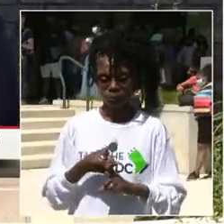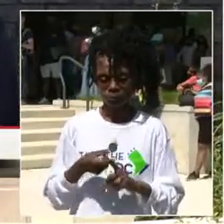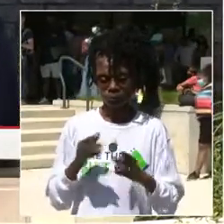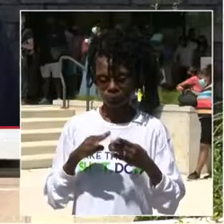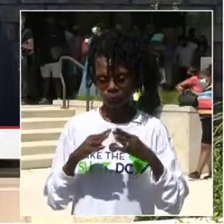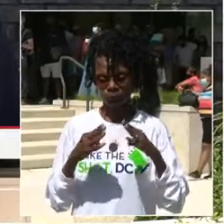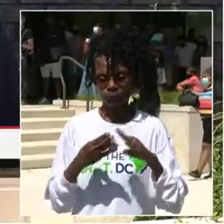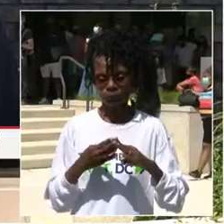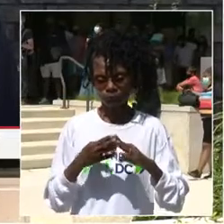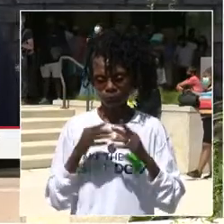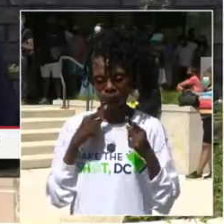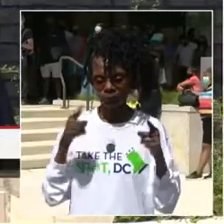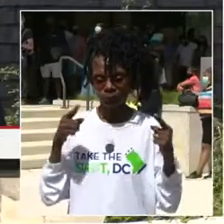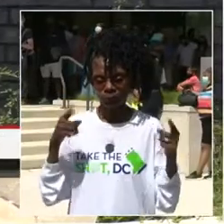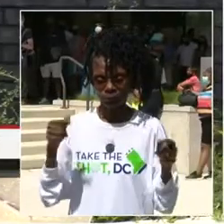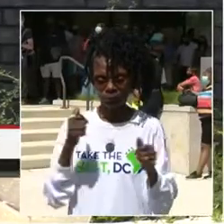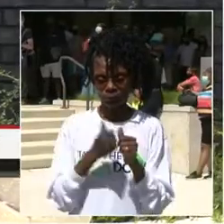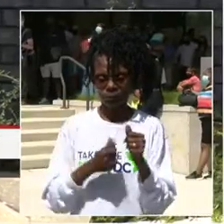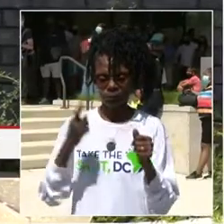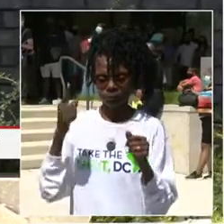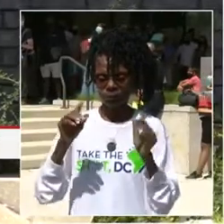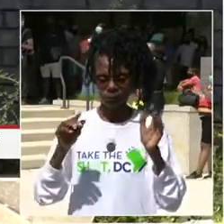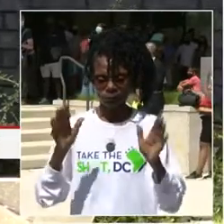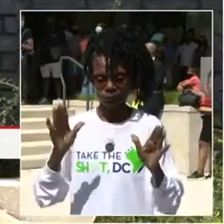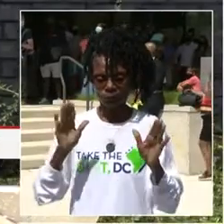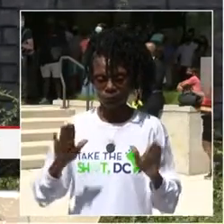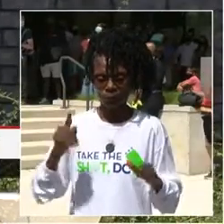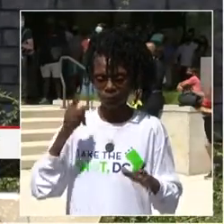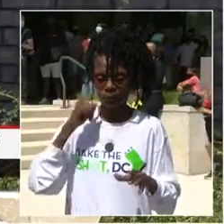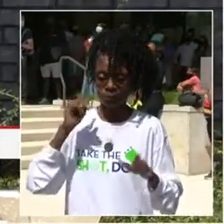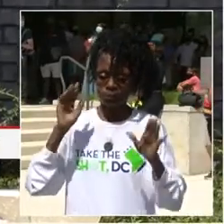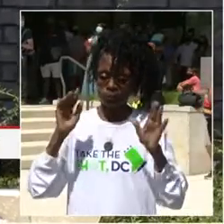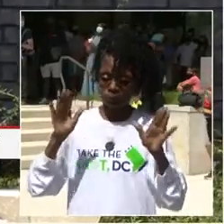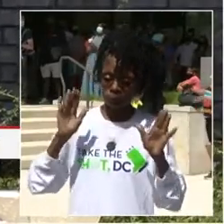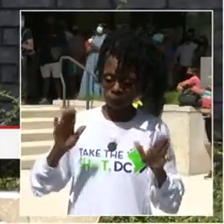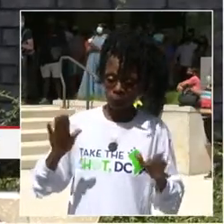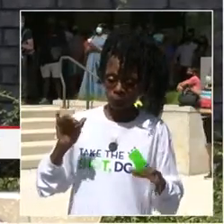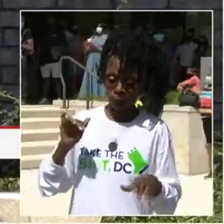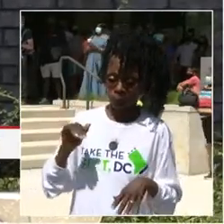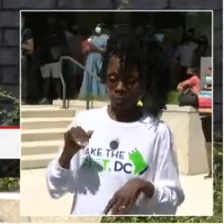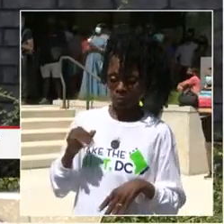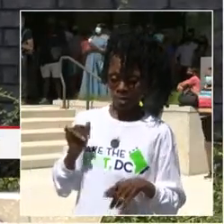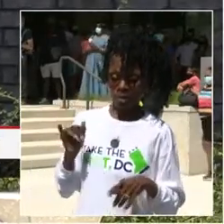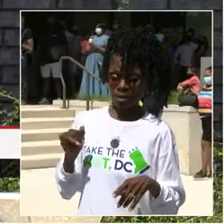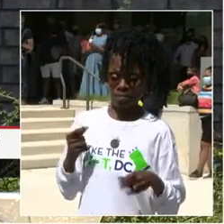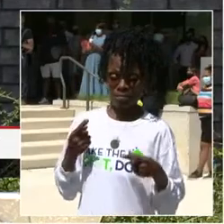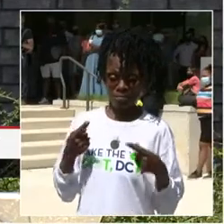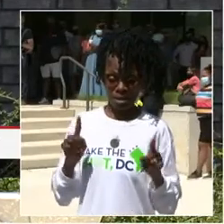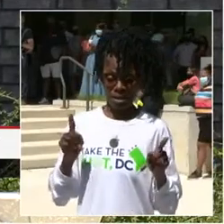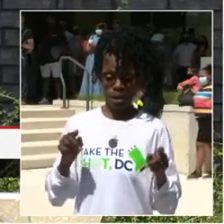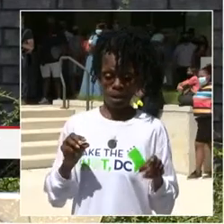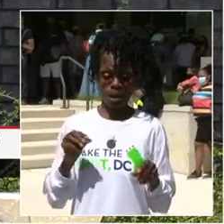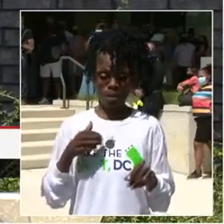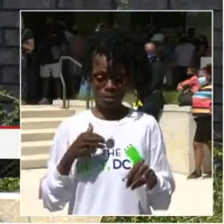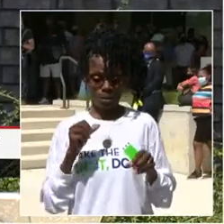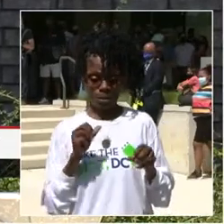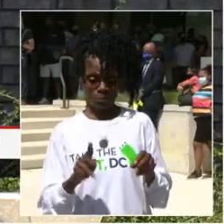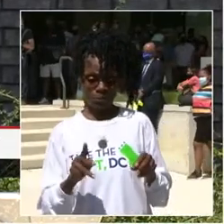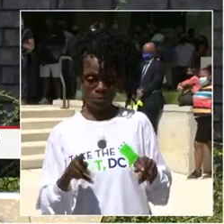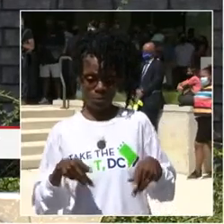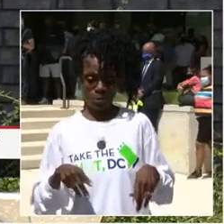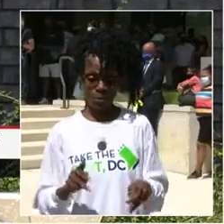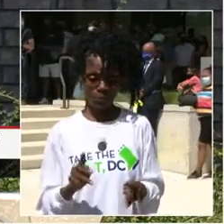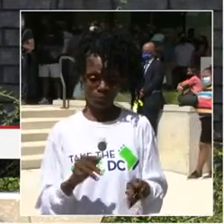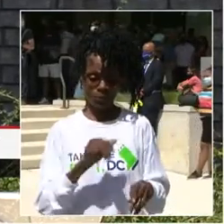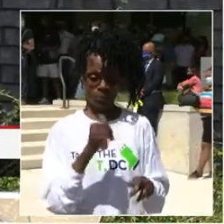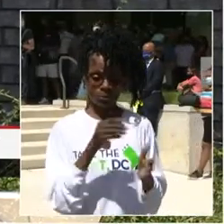in my community are going to be great here. And I just think that it's amazing that we finally have this opportunity, like all the other students in this D.C.,